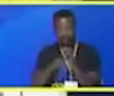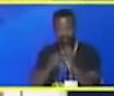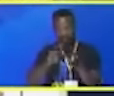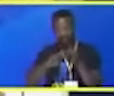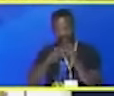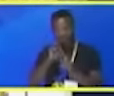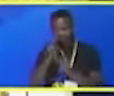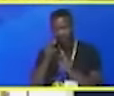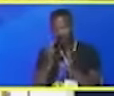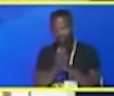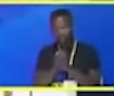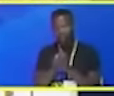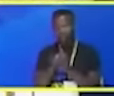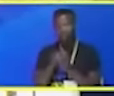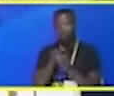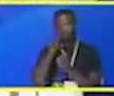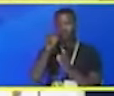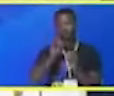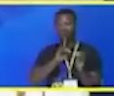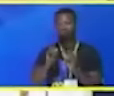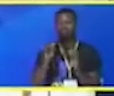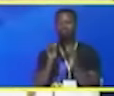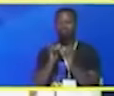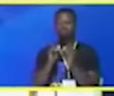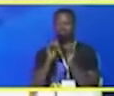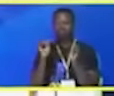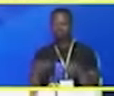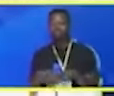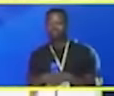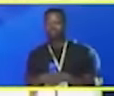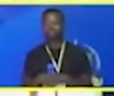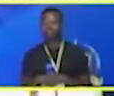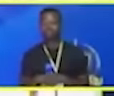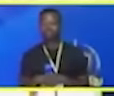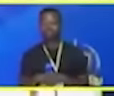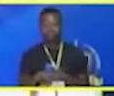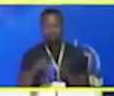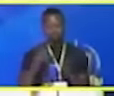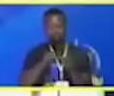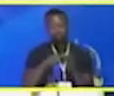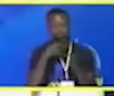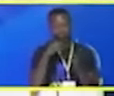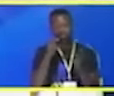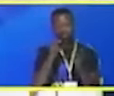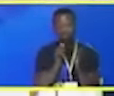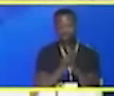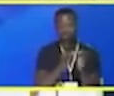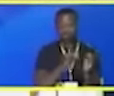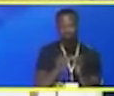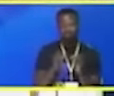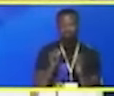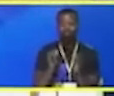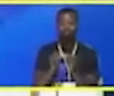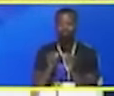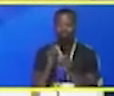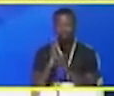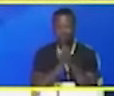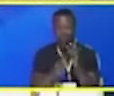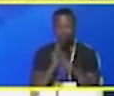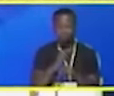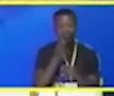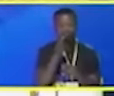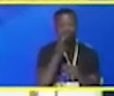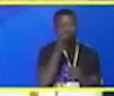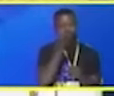shall do exploits. I like that. There are people who say exploits. There are people